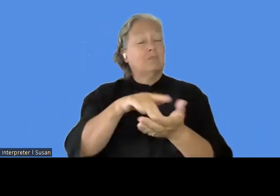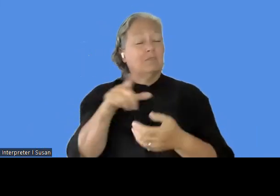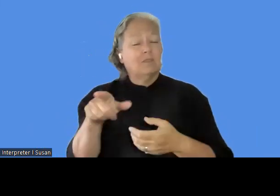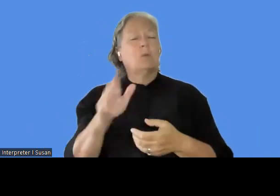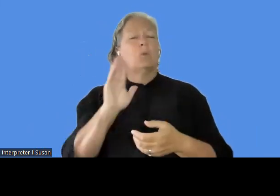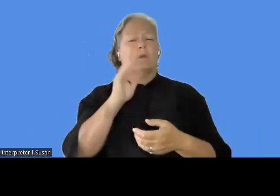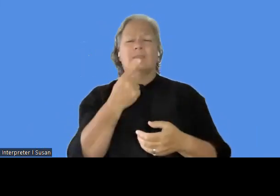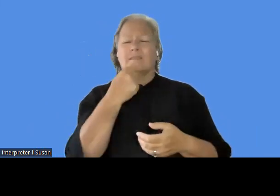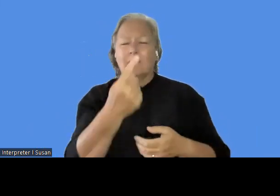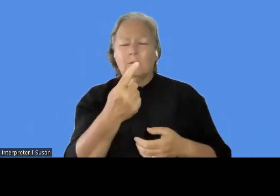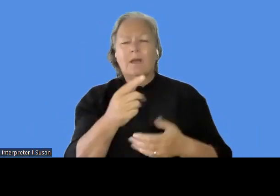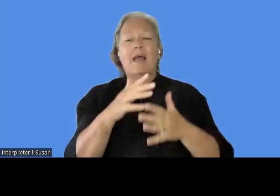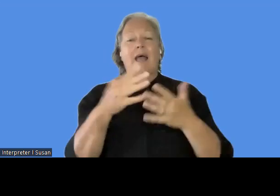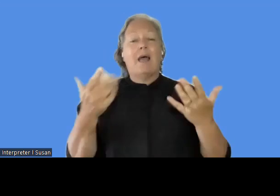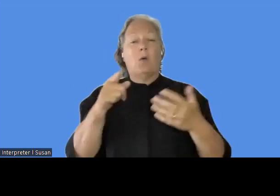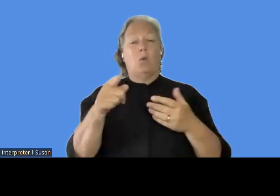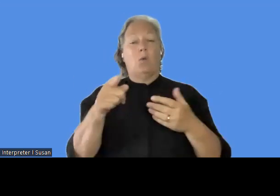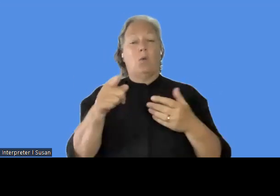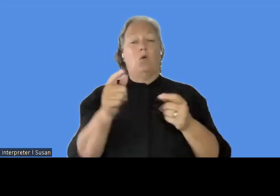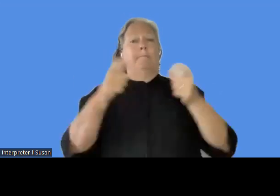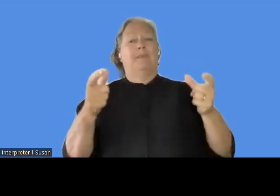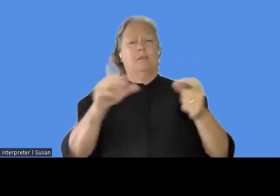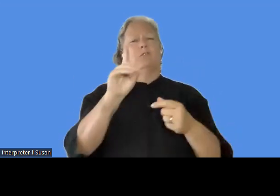how big data can help